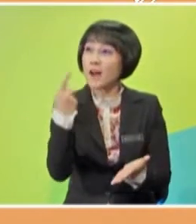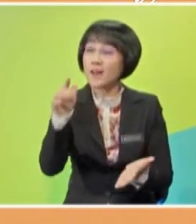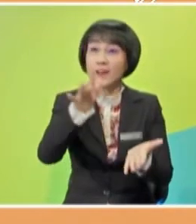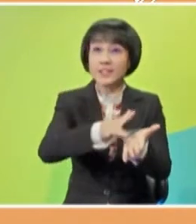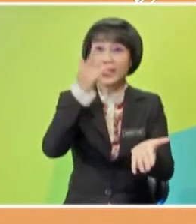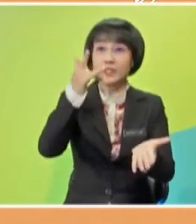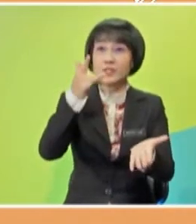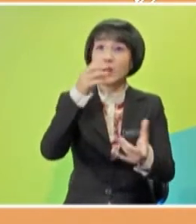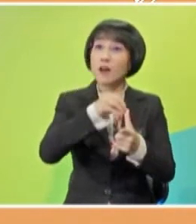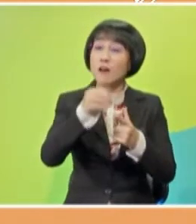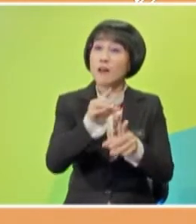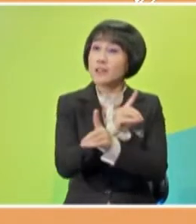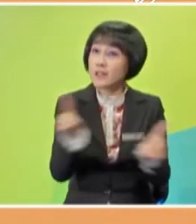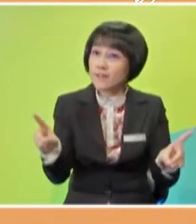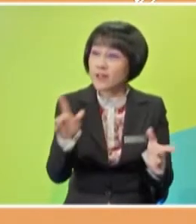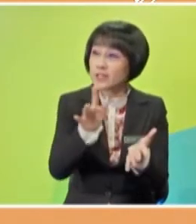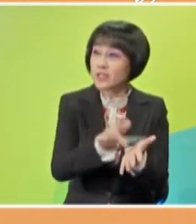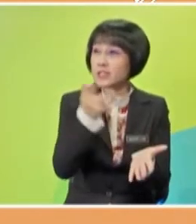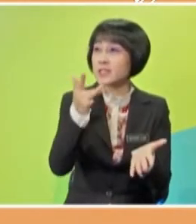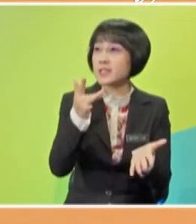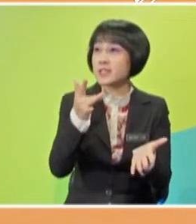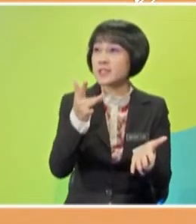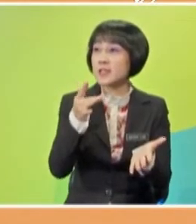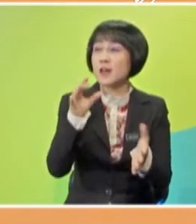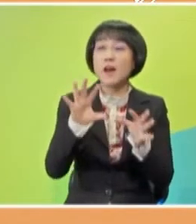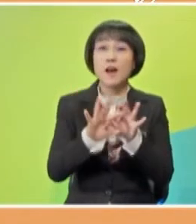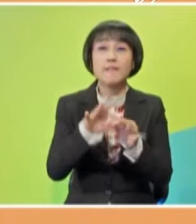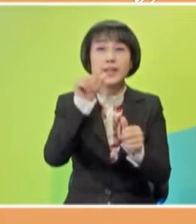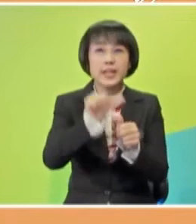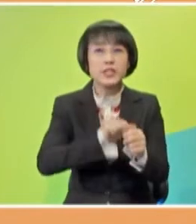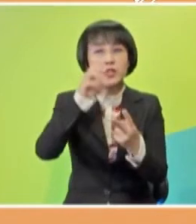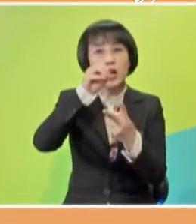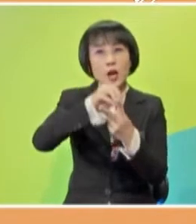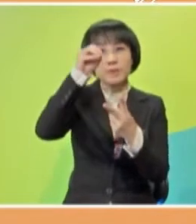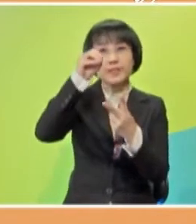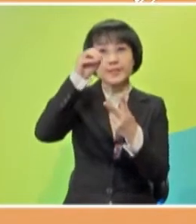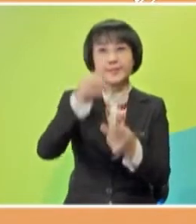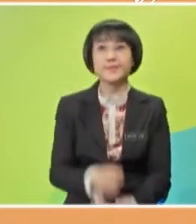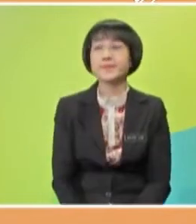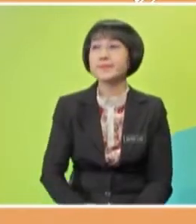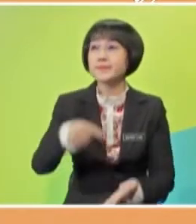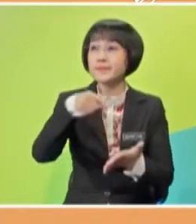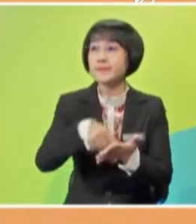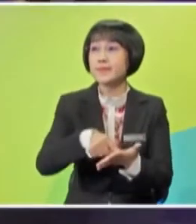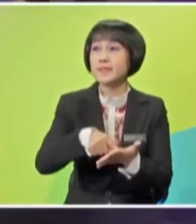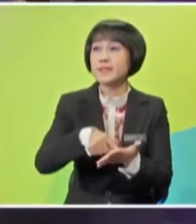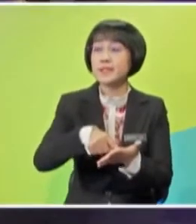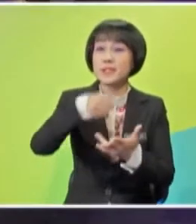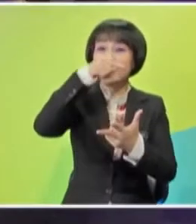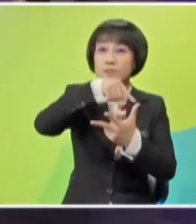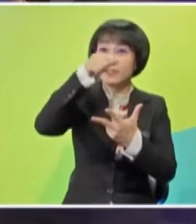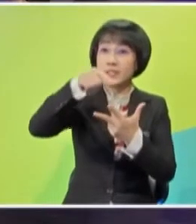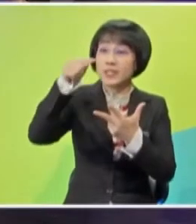the advantages and disadvantages of each option? So these three main questions